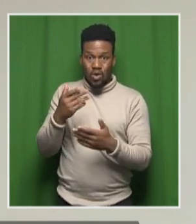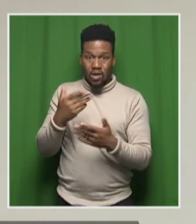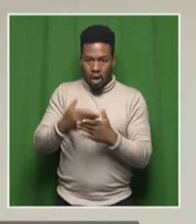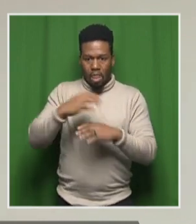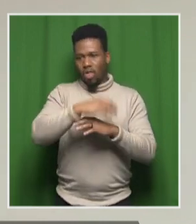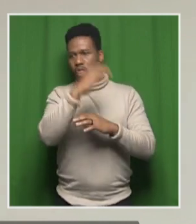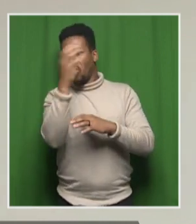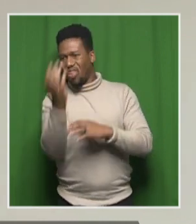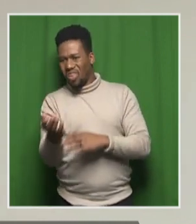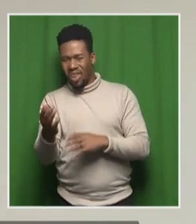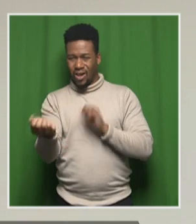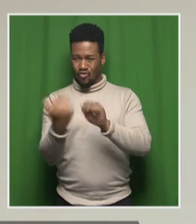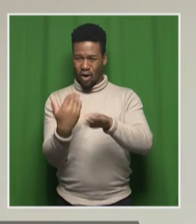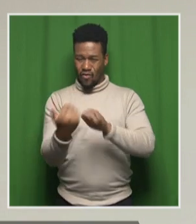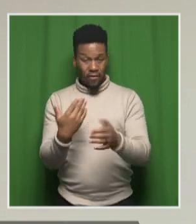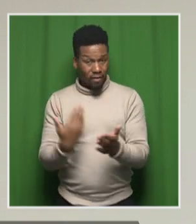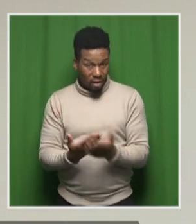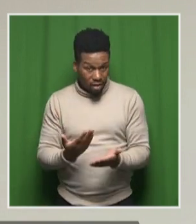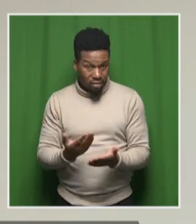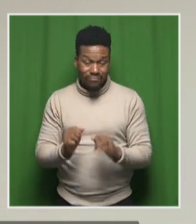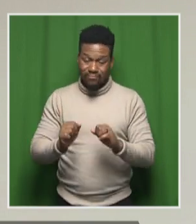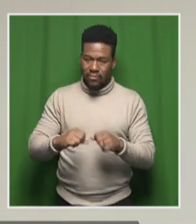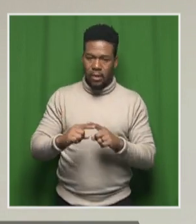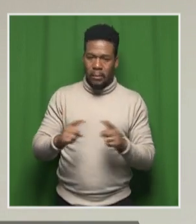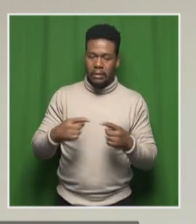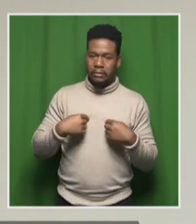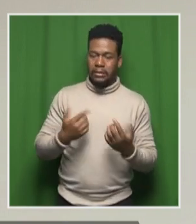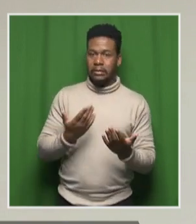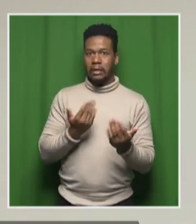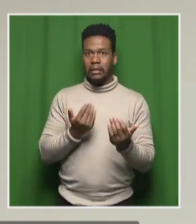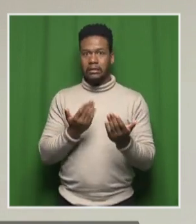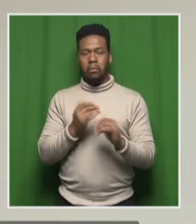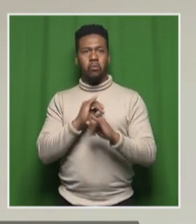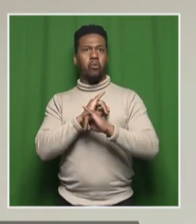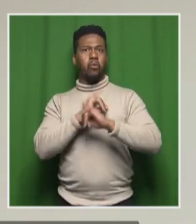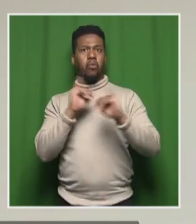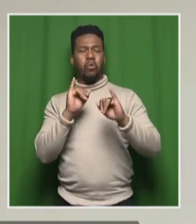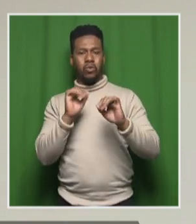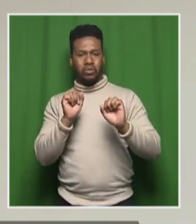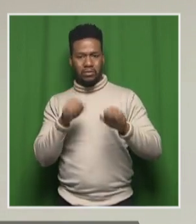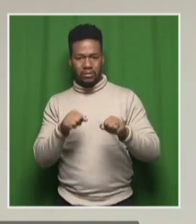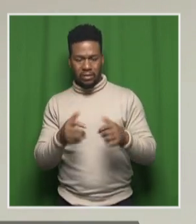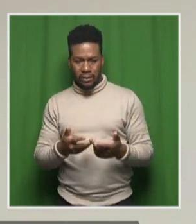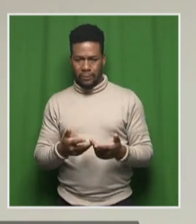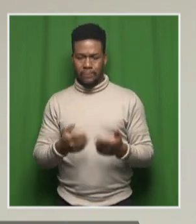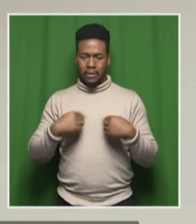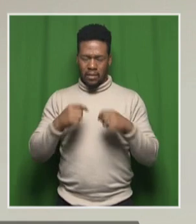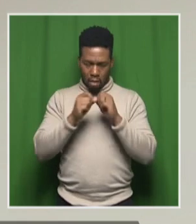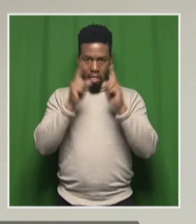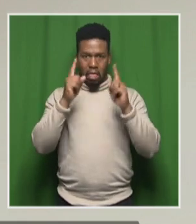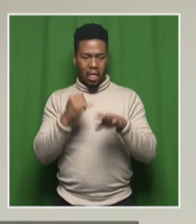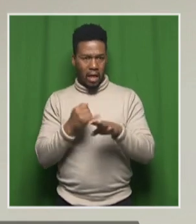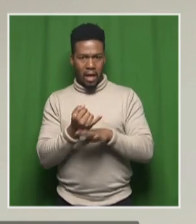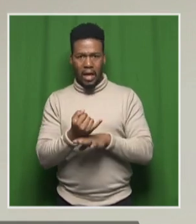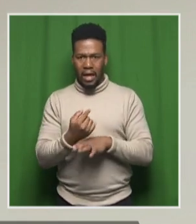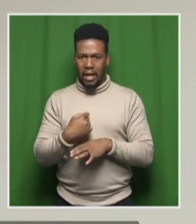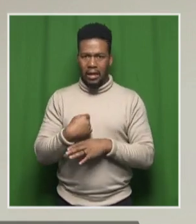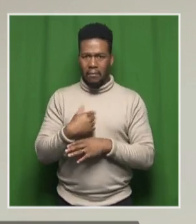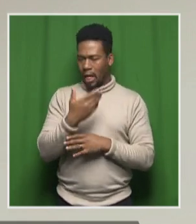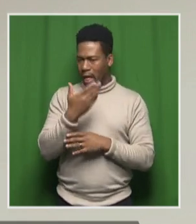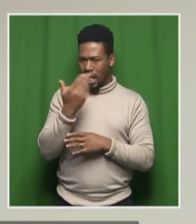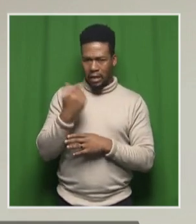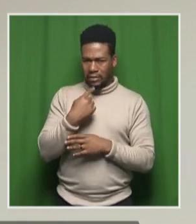on. So I was really expecting the worst and got up early. I didn't think there was any point in going